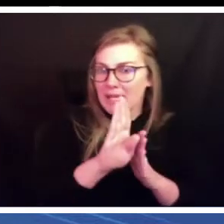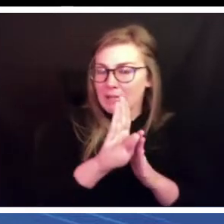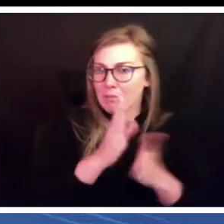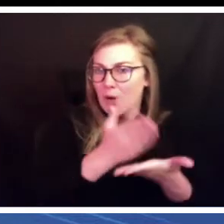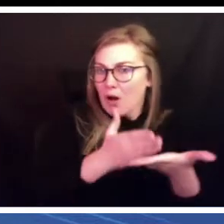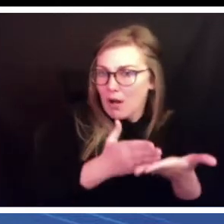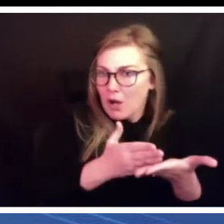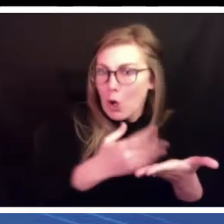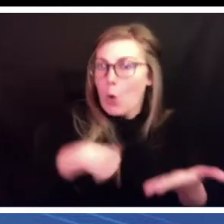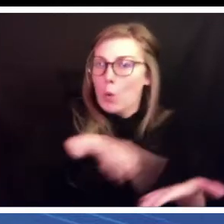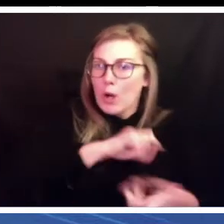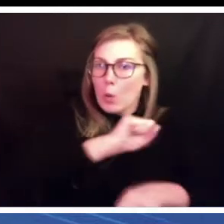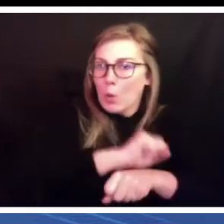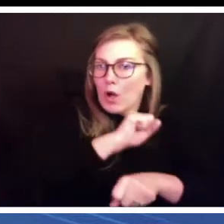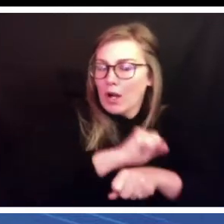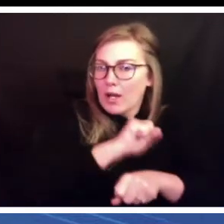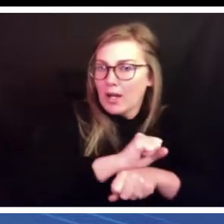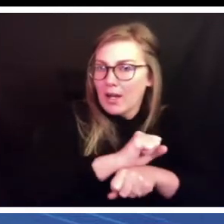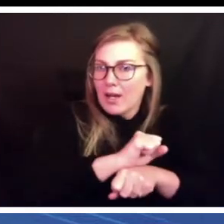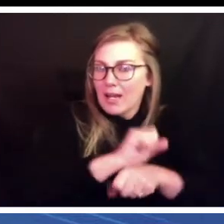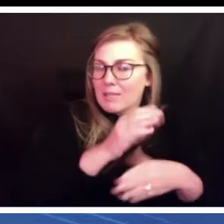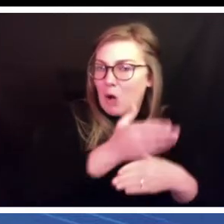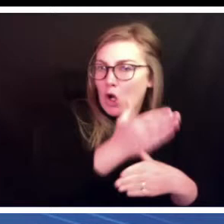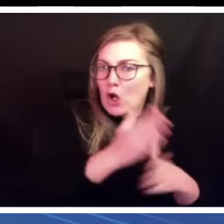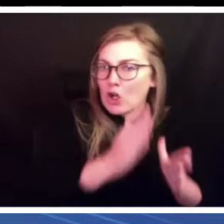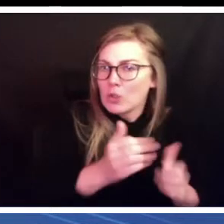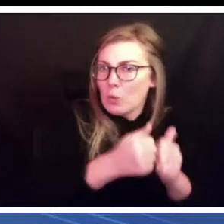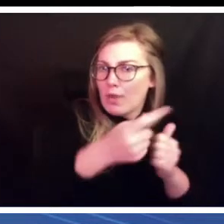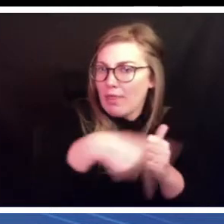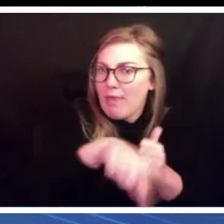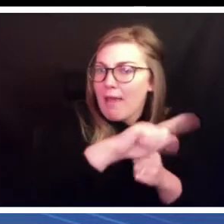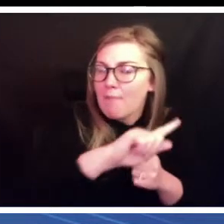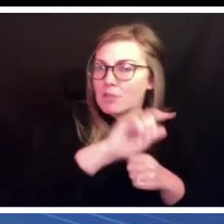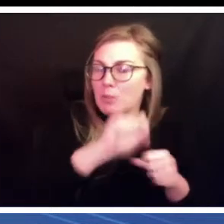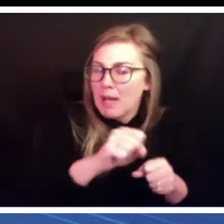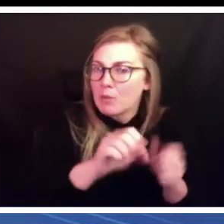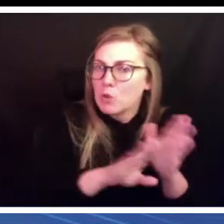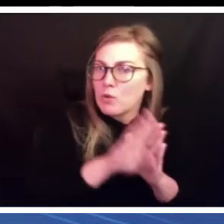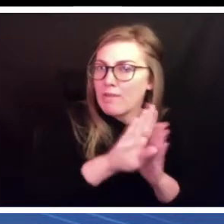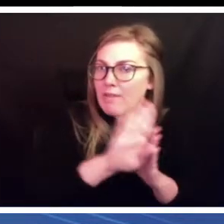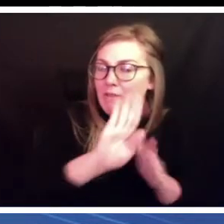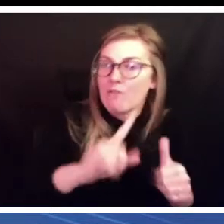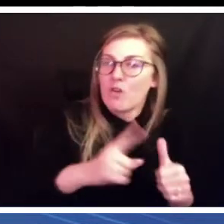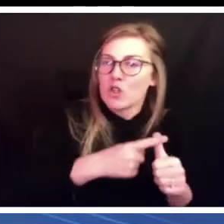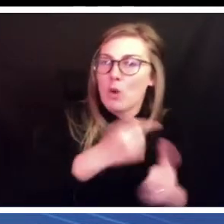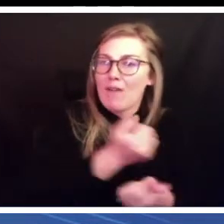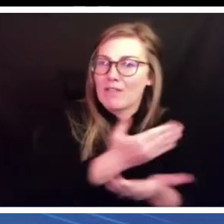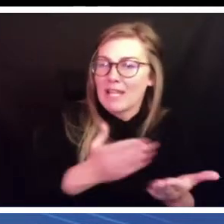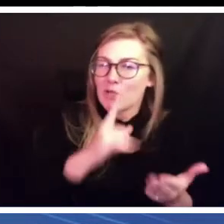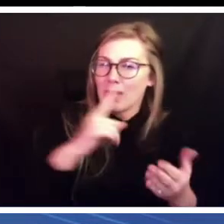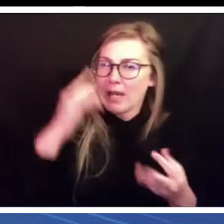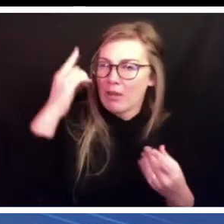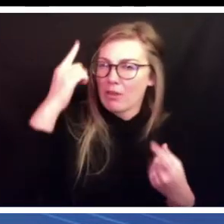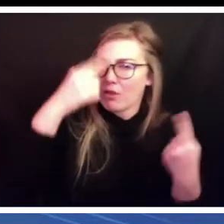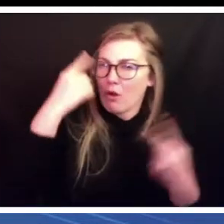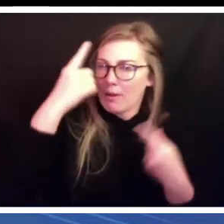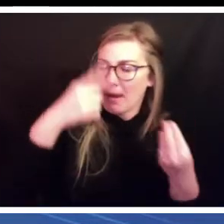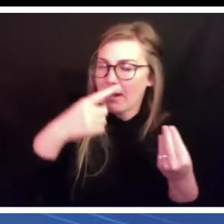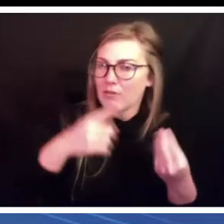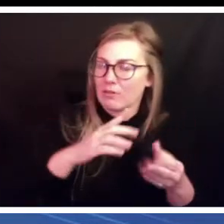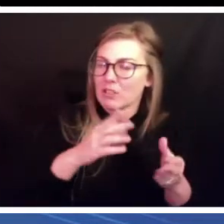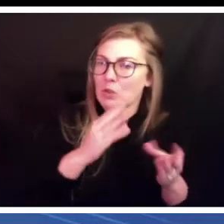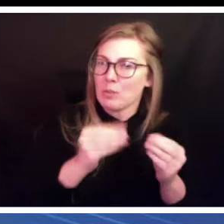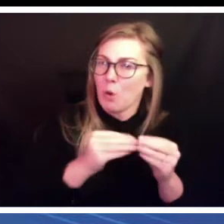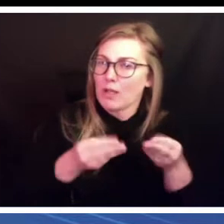asking funding to come forward at something like the DRA. Why would we have a video that doesn't show them